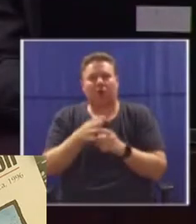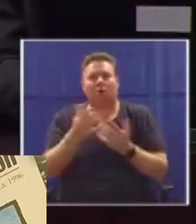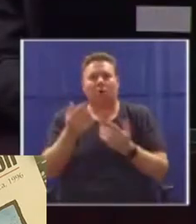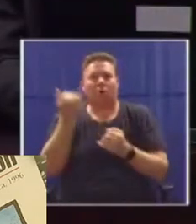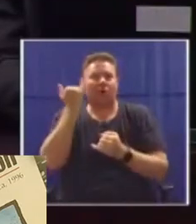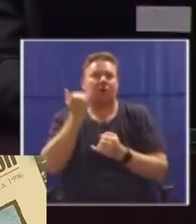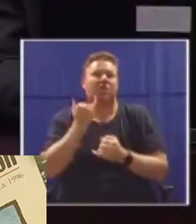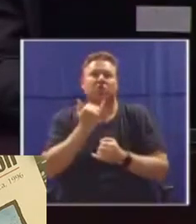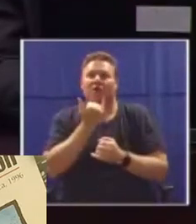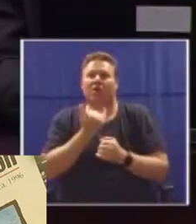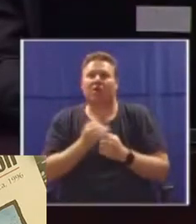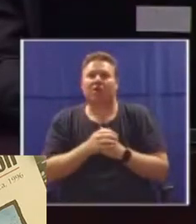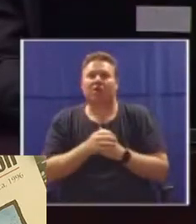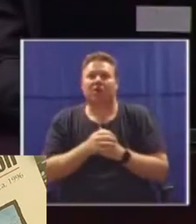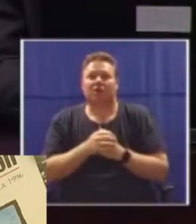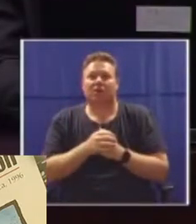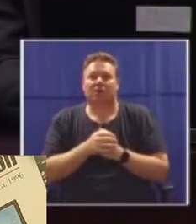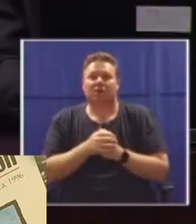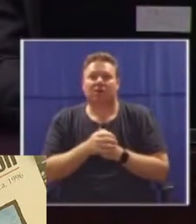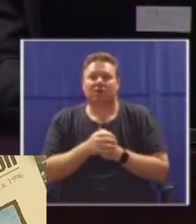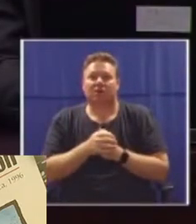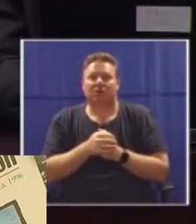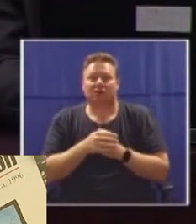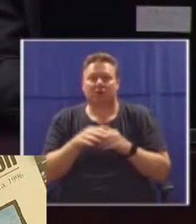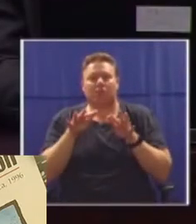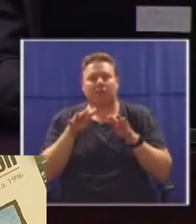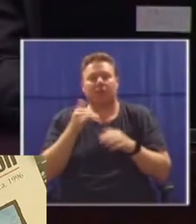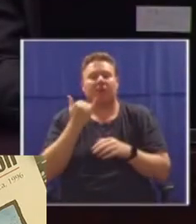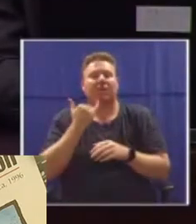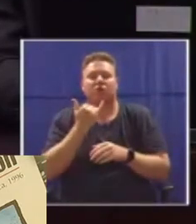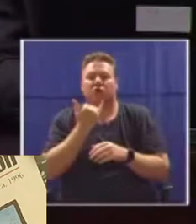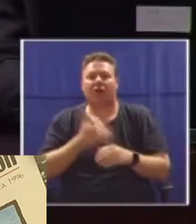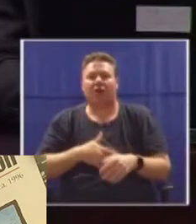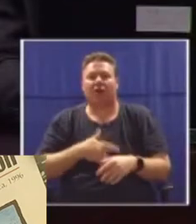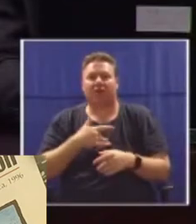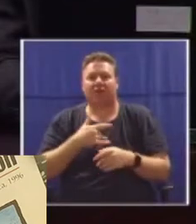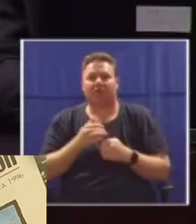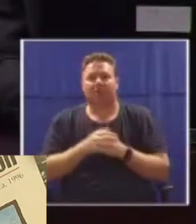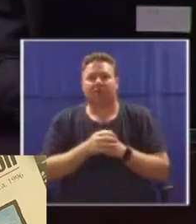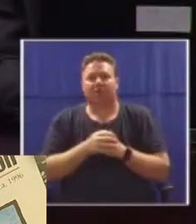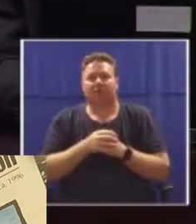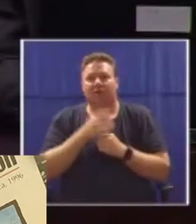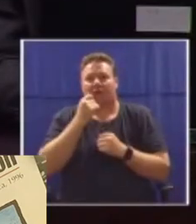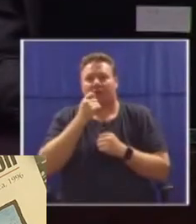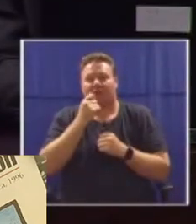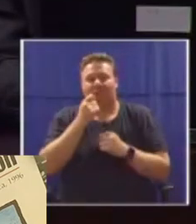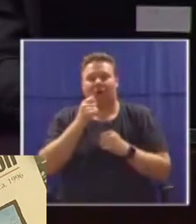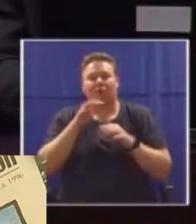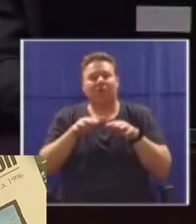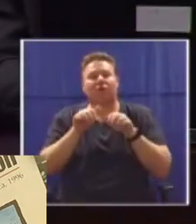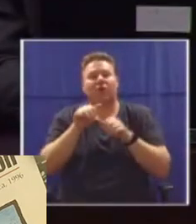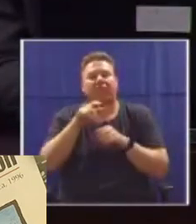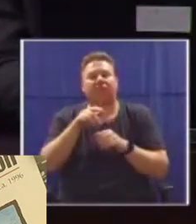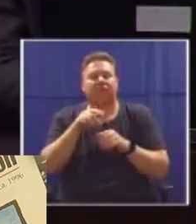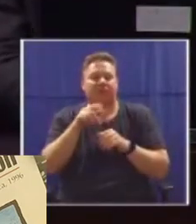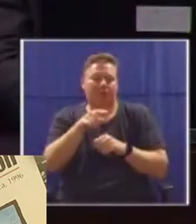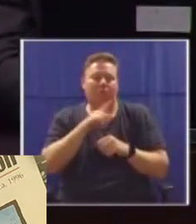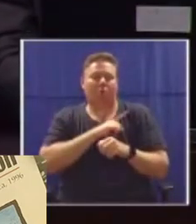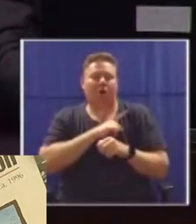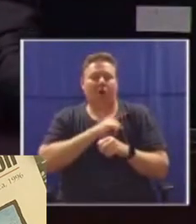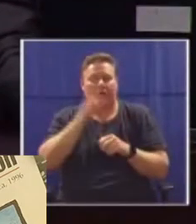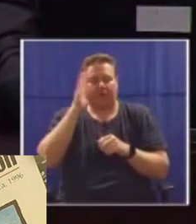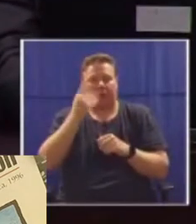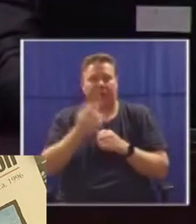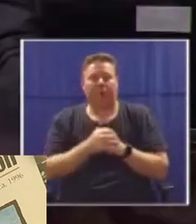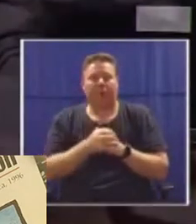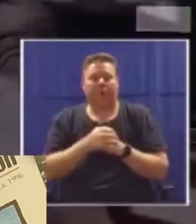of Israel. Haim Yisrael Chai, the people of Israel live. Father, forgive them, for they know not what they do. I thank you in the name of